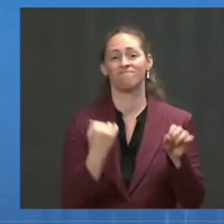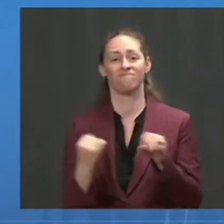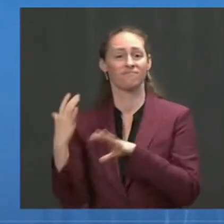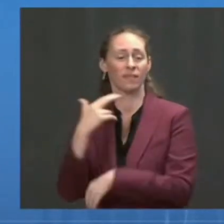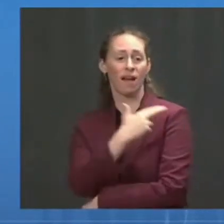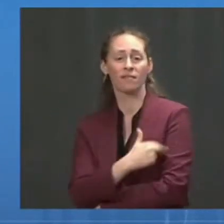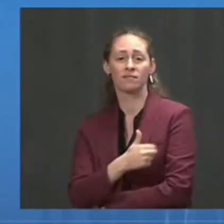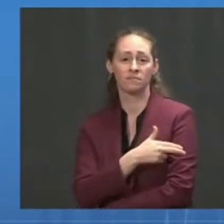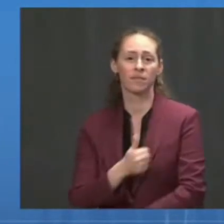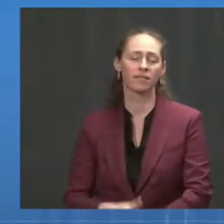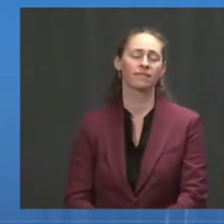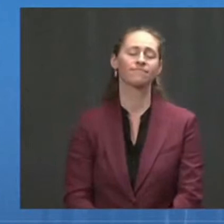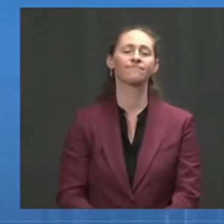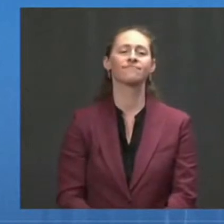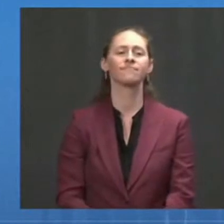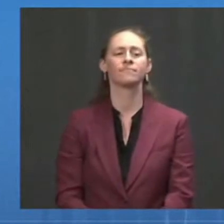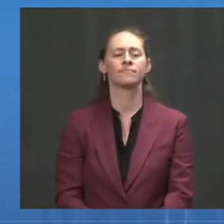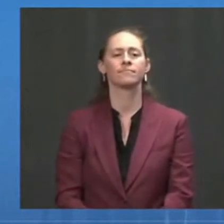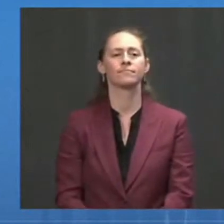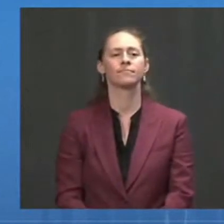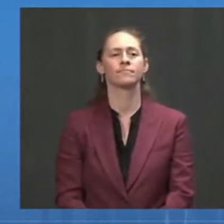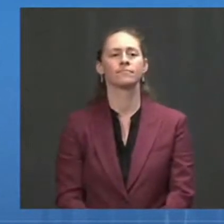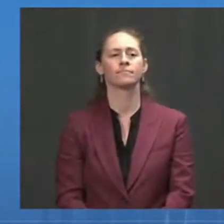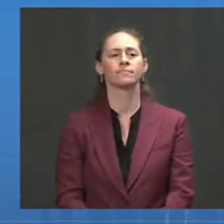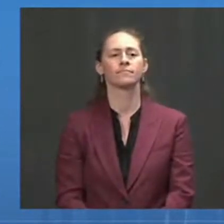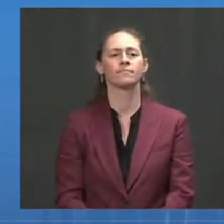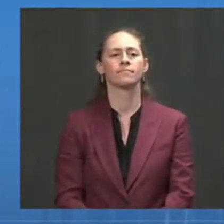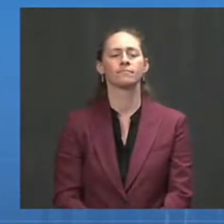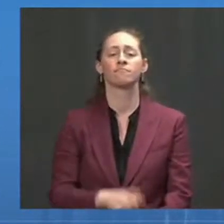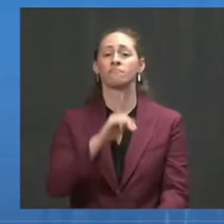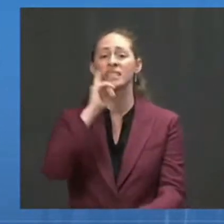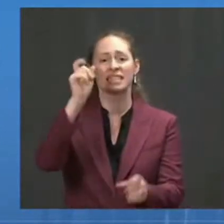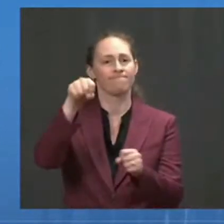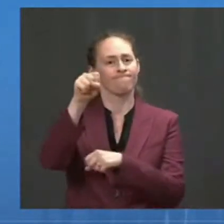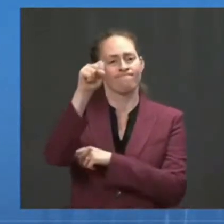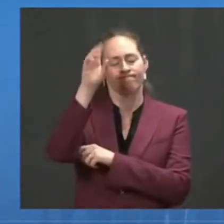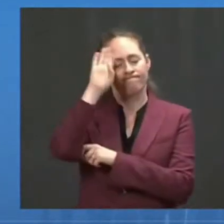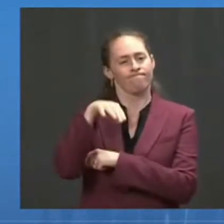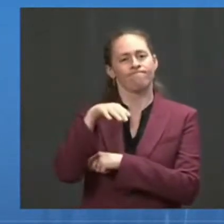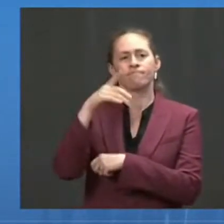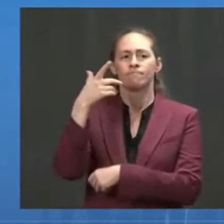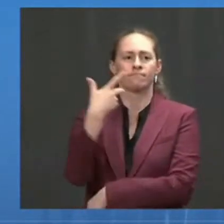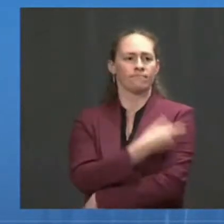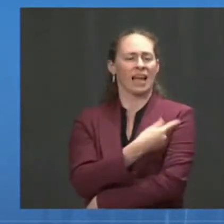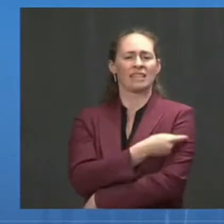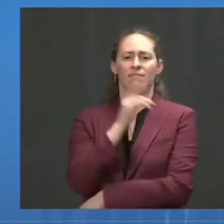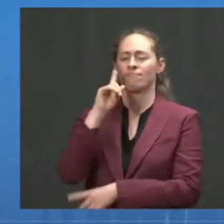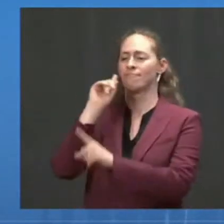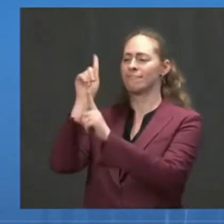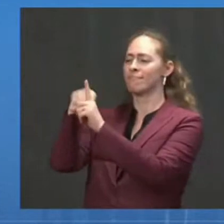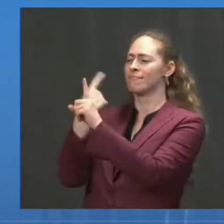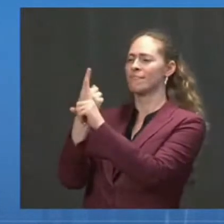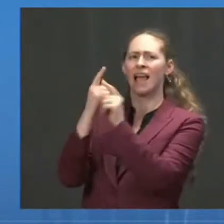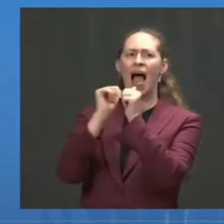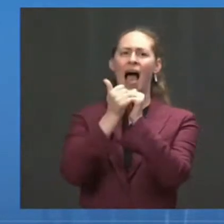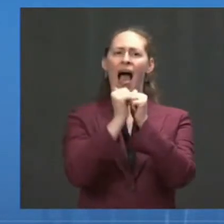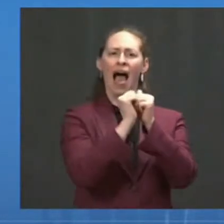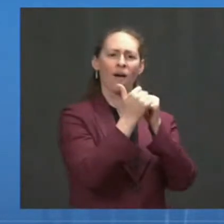We all know that vaccinations are the very best line of defense against COVID and how we end this